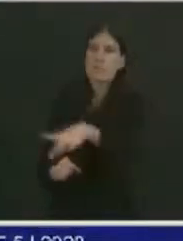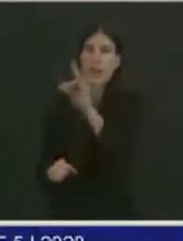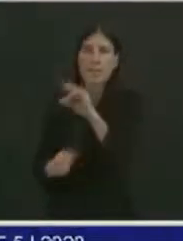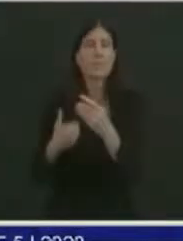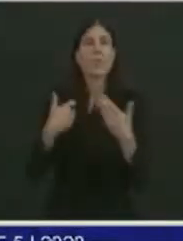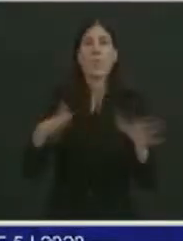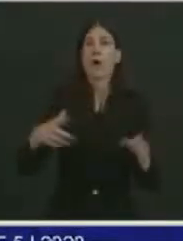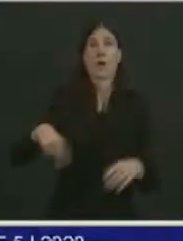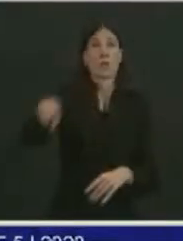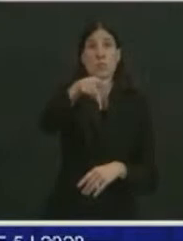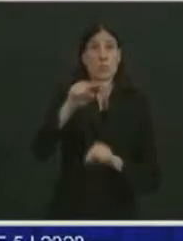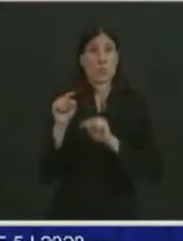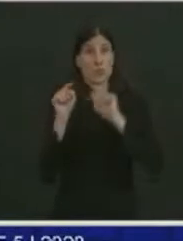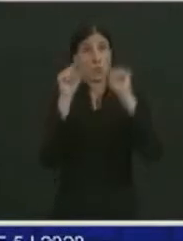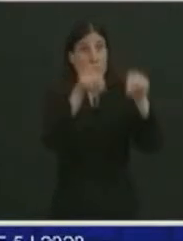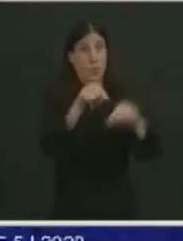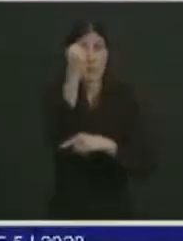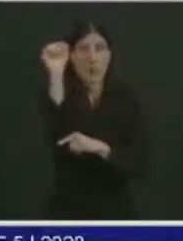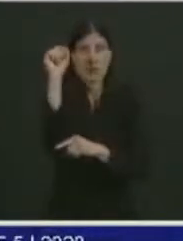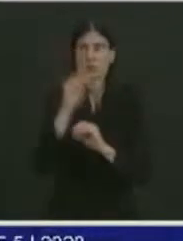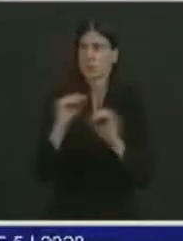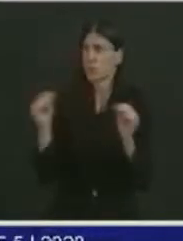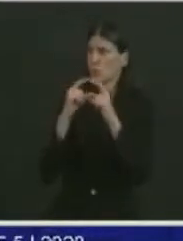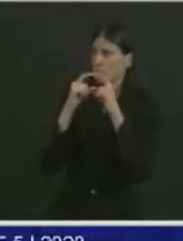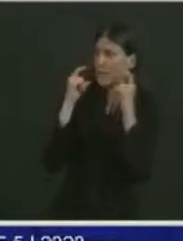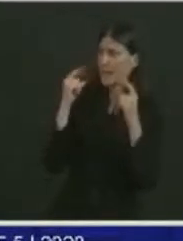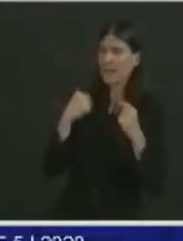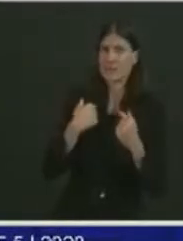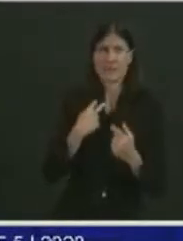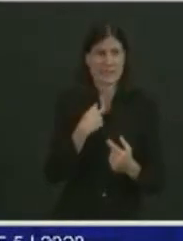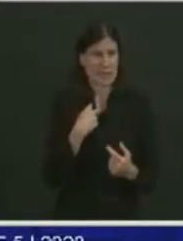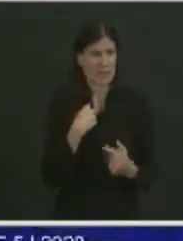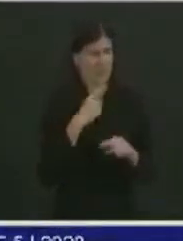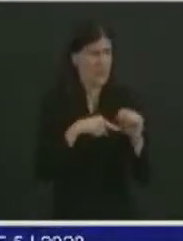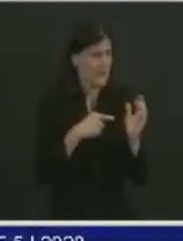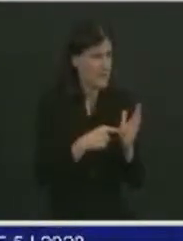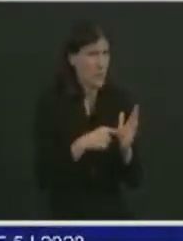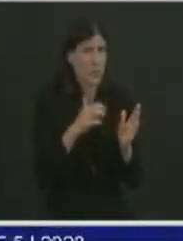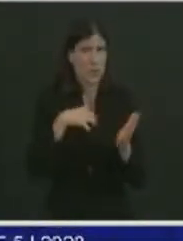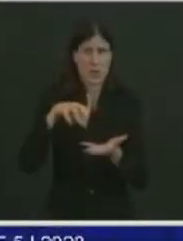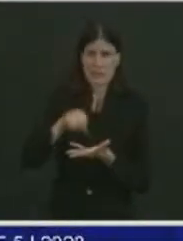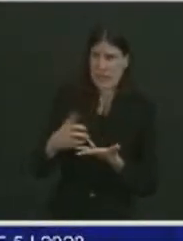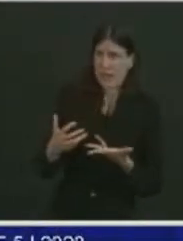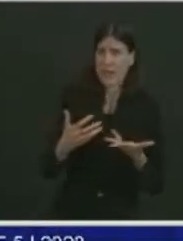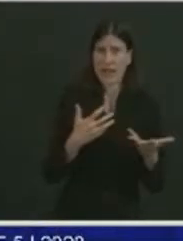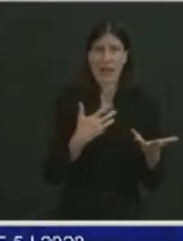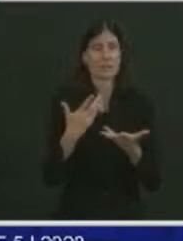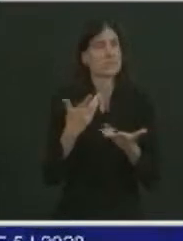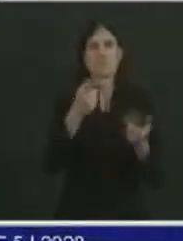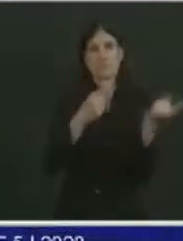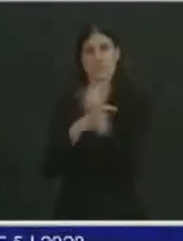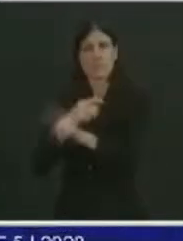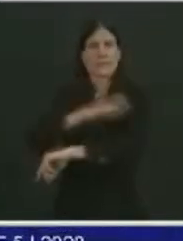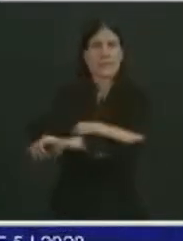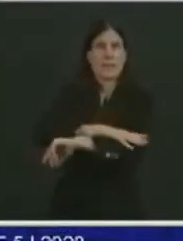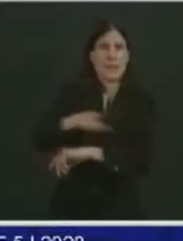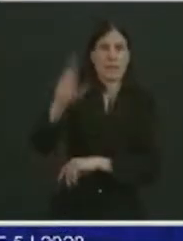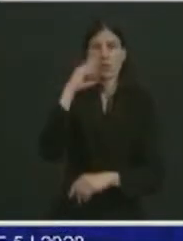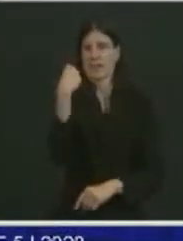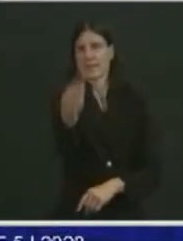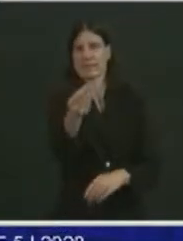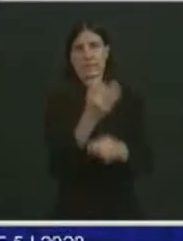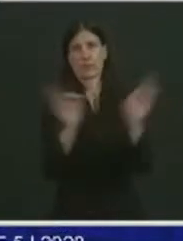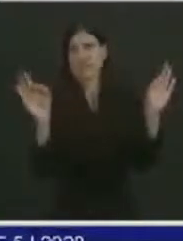about change. We also need to keep Rhode Islanders safe. And the virus is still very much with